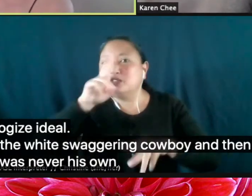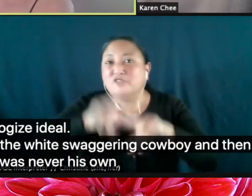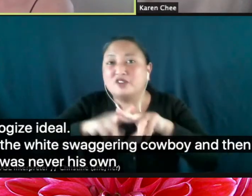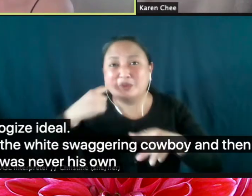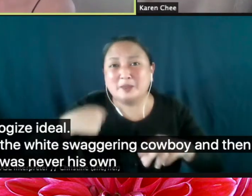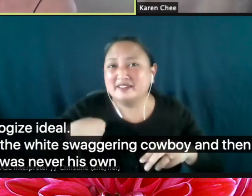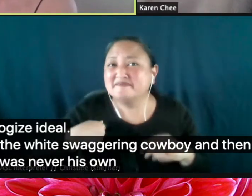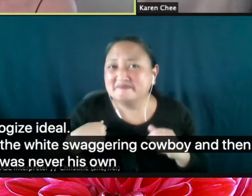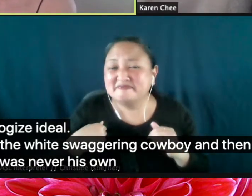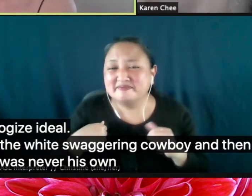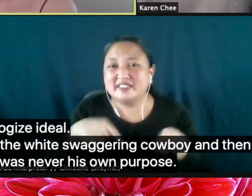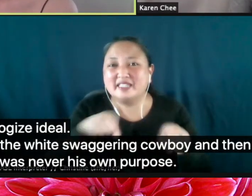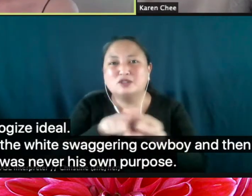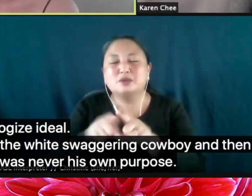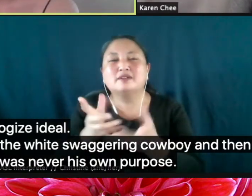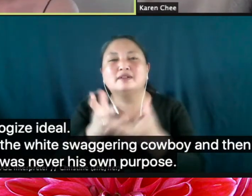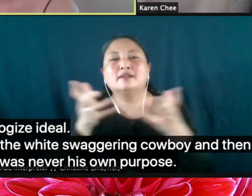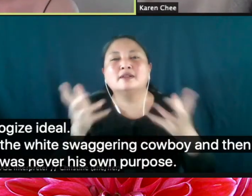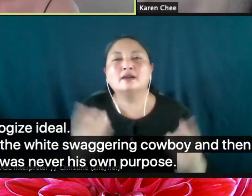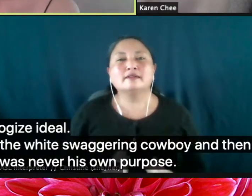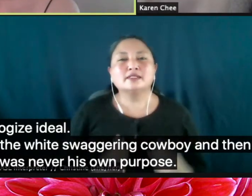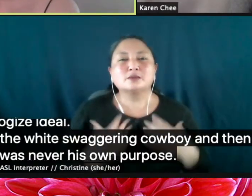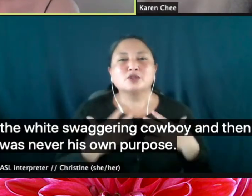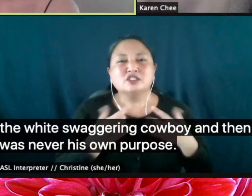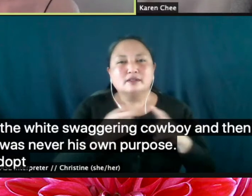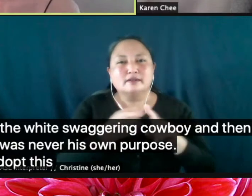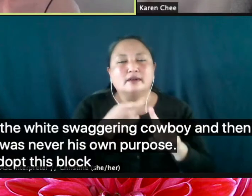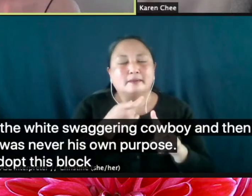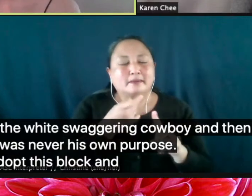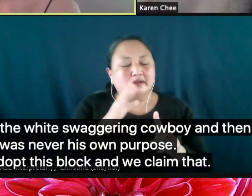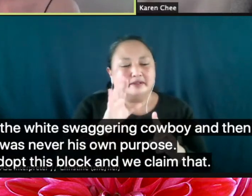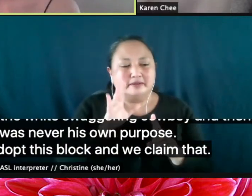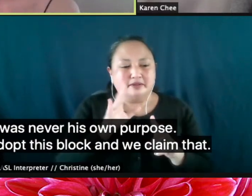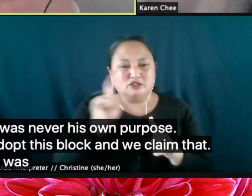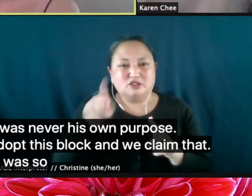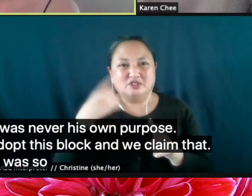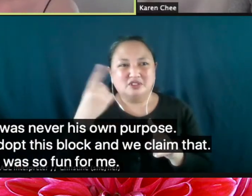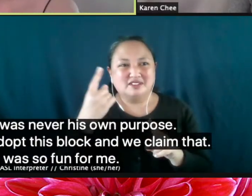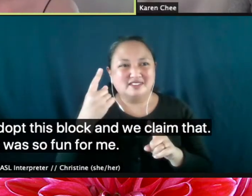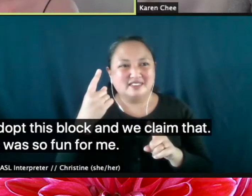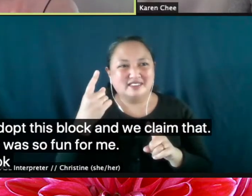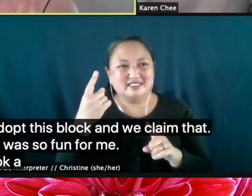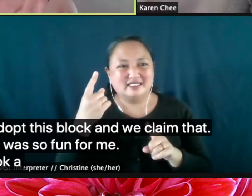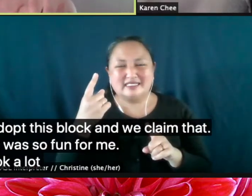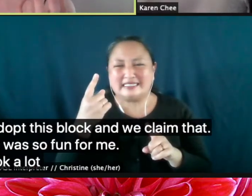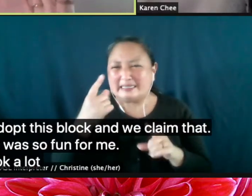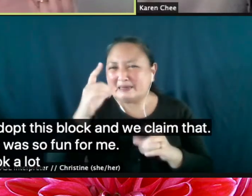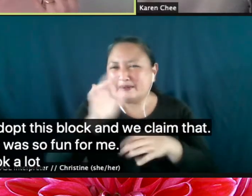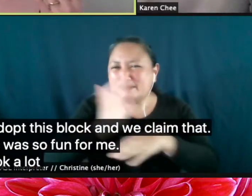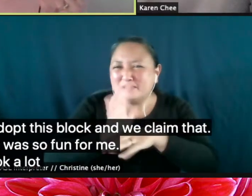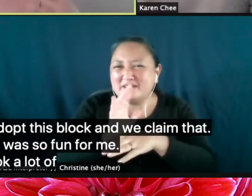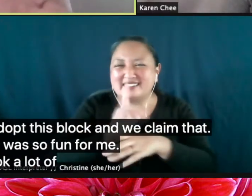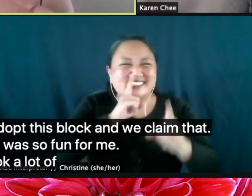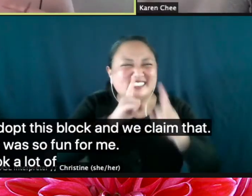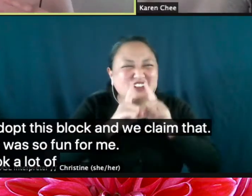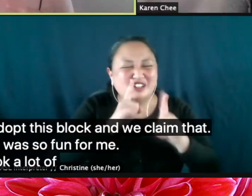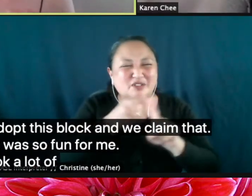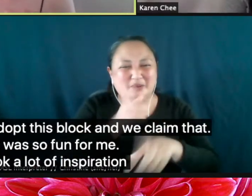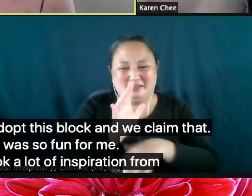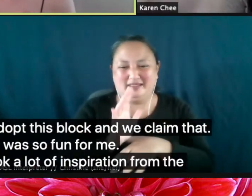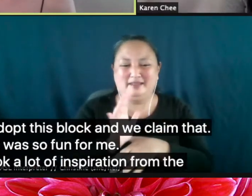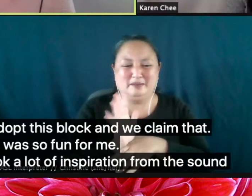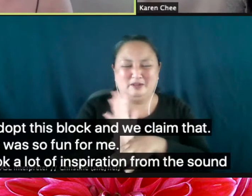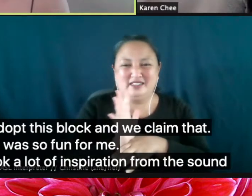And I also took a lot of inspiration from the sound of those westerns, the dialogue that's written in this kind of